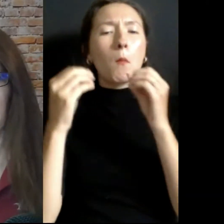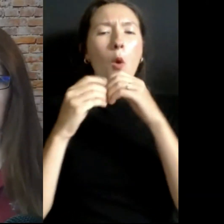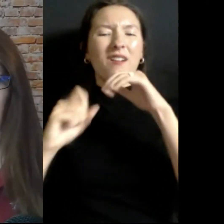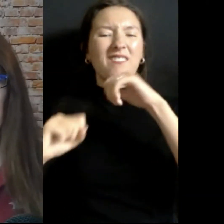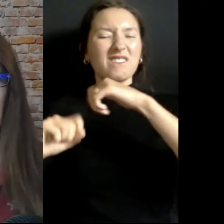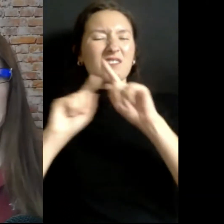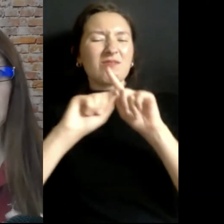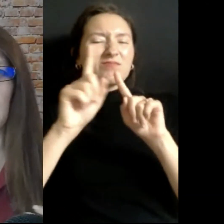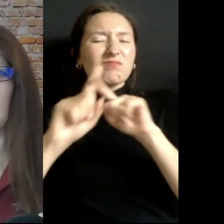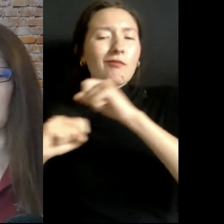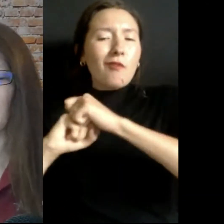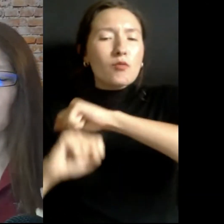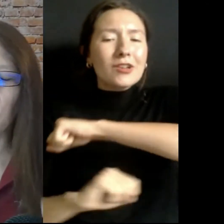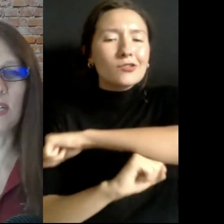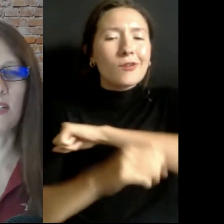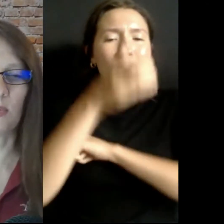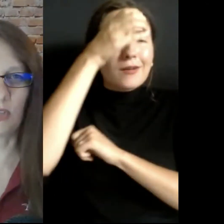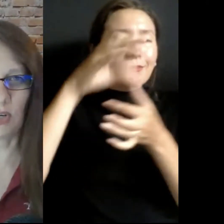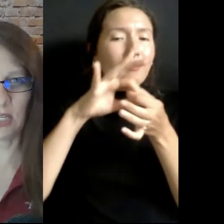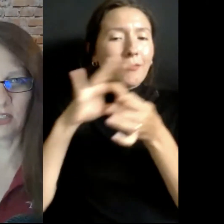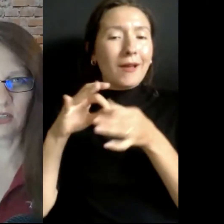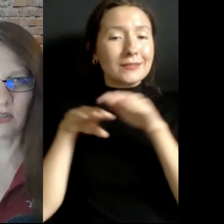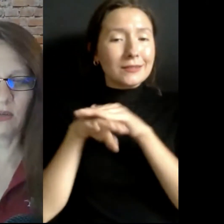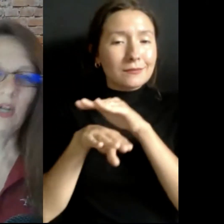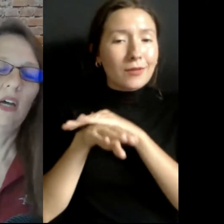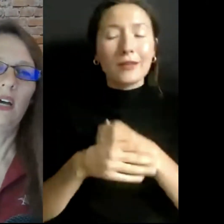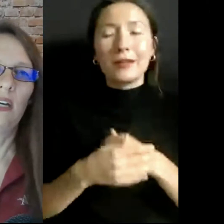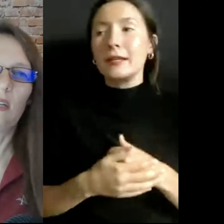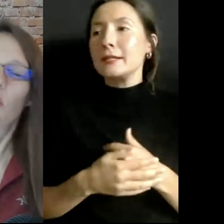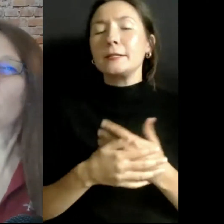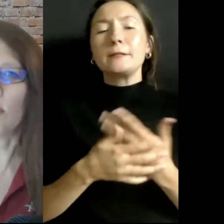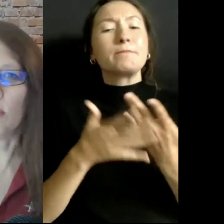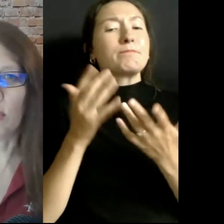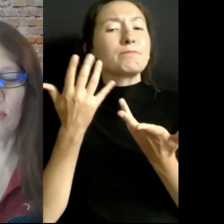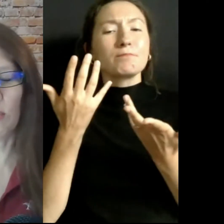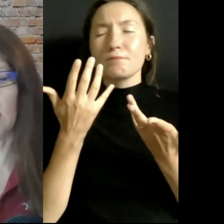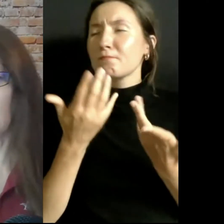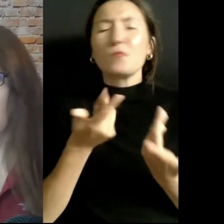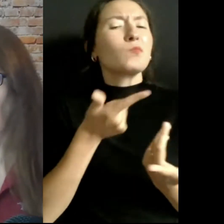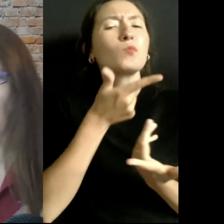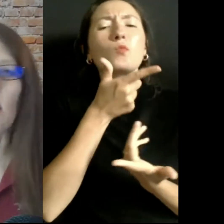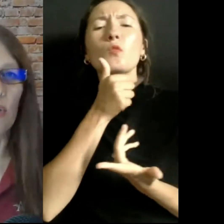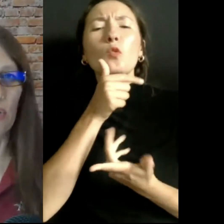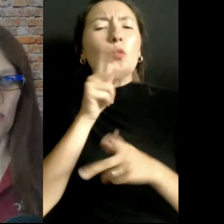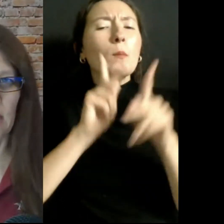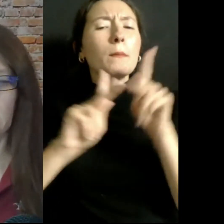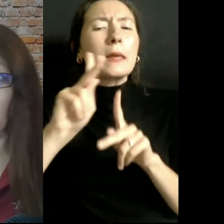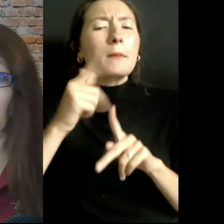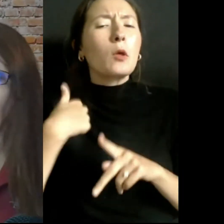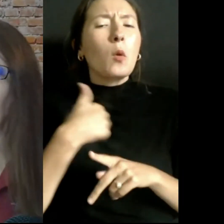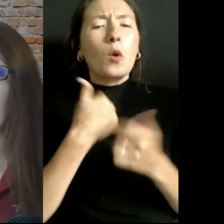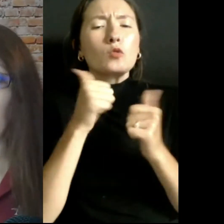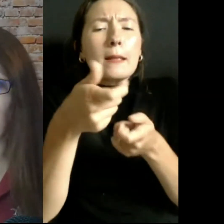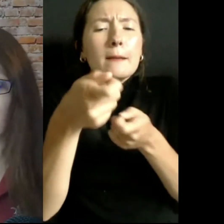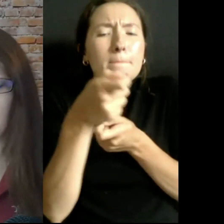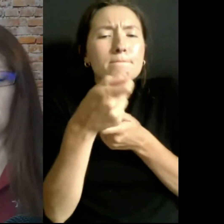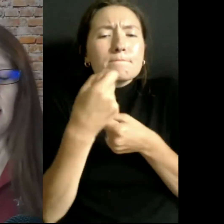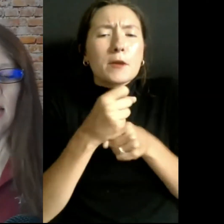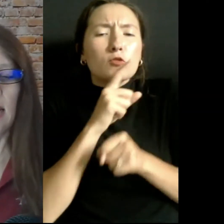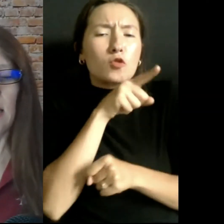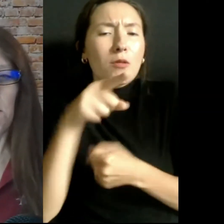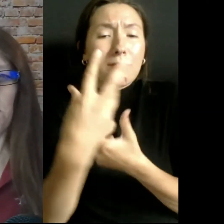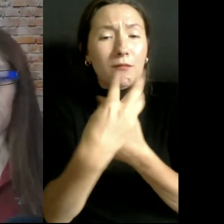around accessibility, who it is we're trying to include, who we are, why we're doing it, some of the common